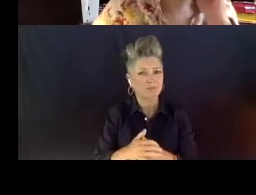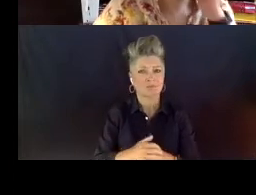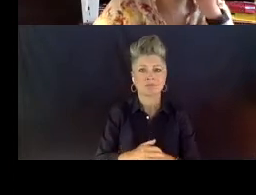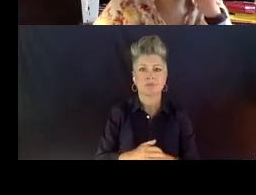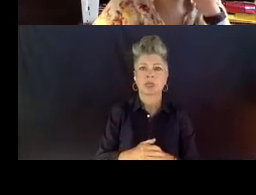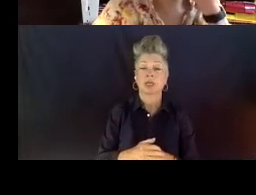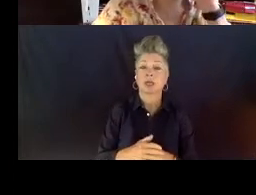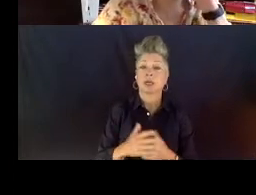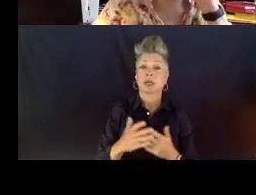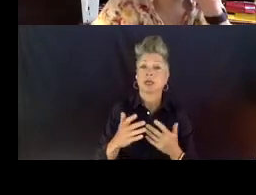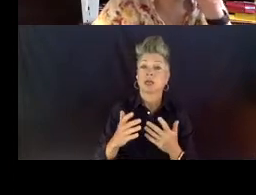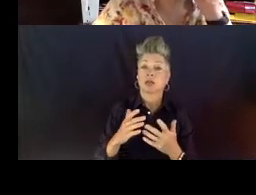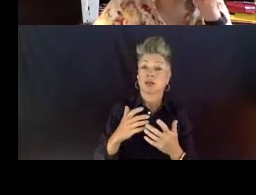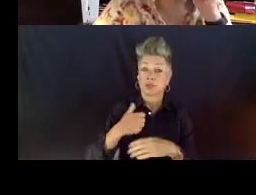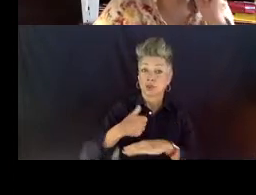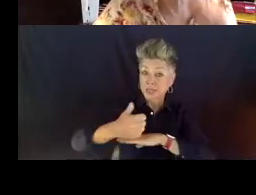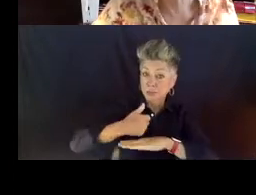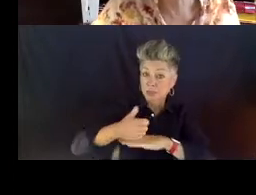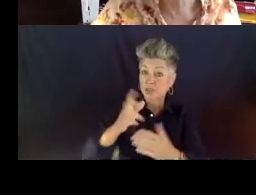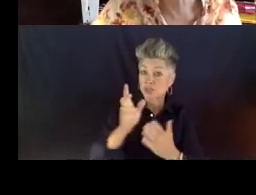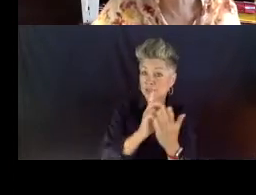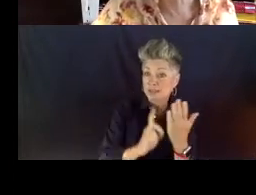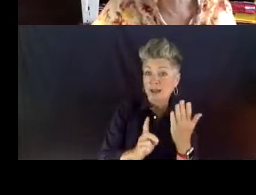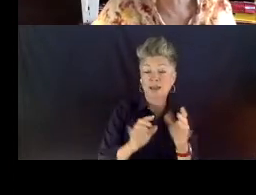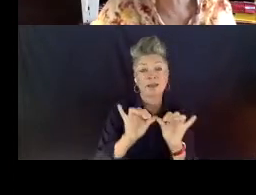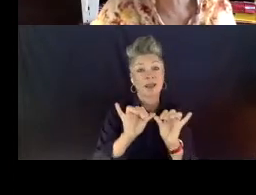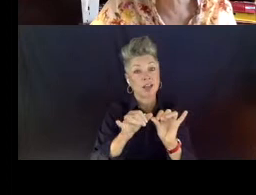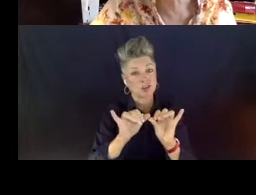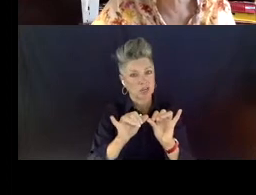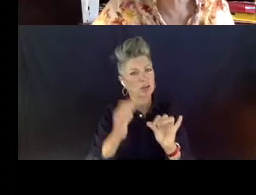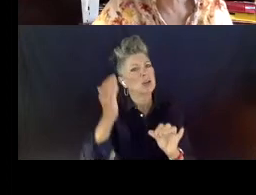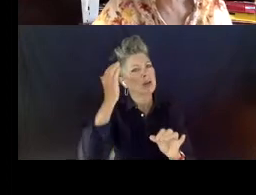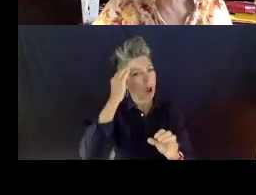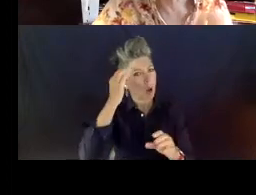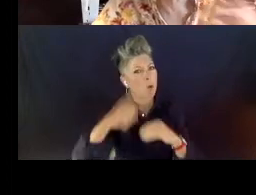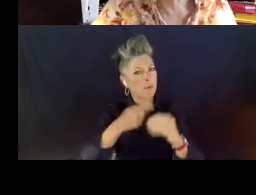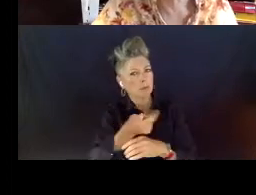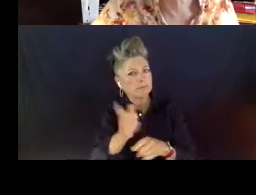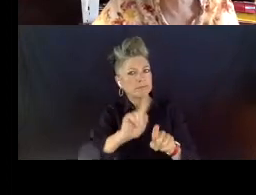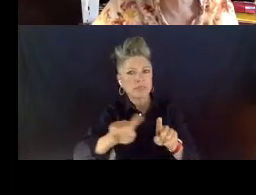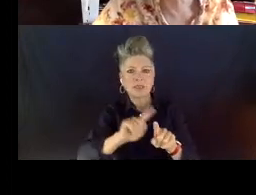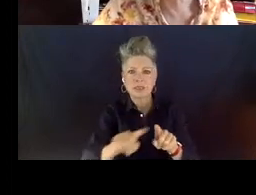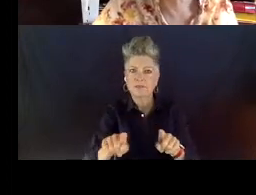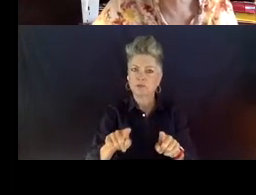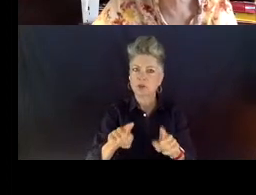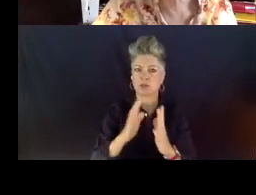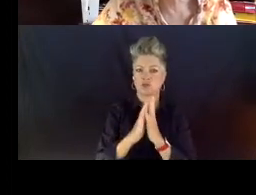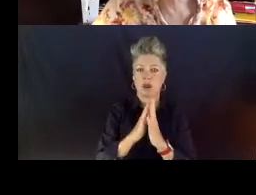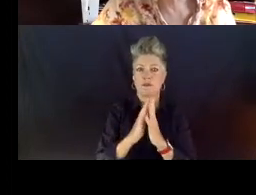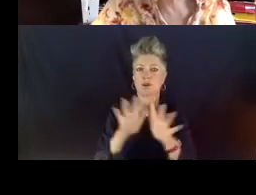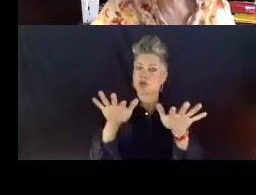transportation design and engineering know of a number of traffic calming techniques, from the reduction of